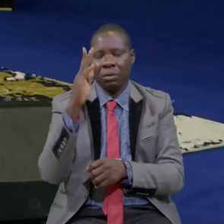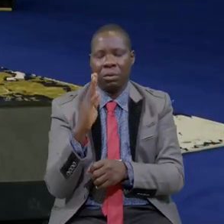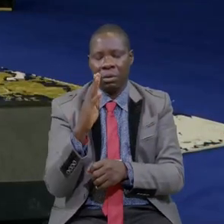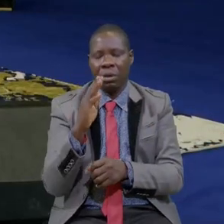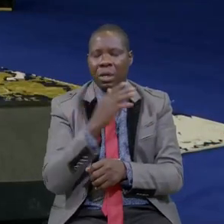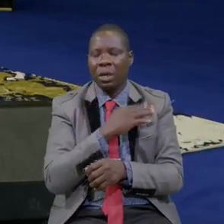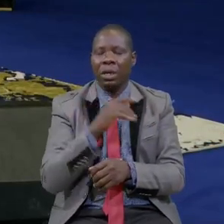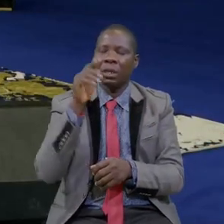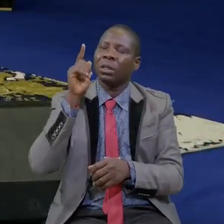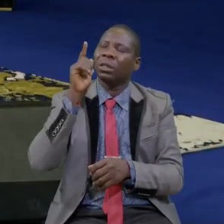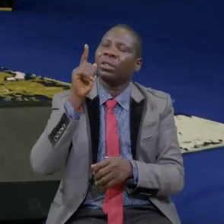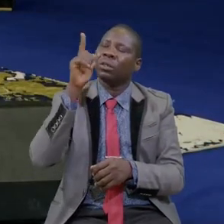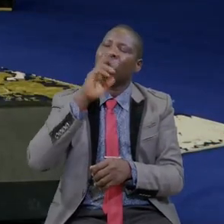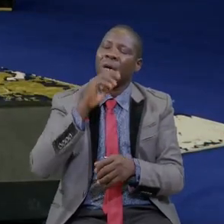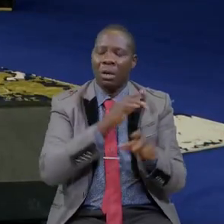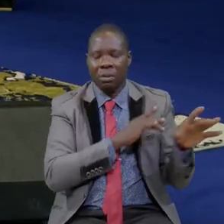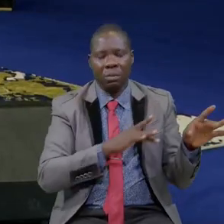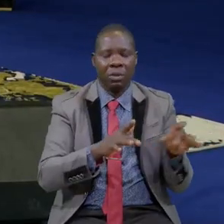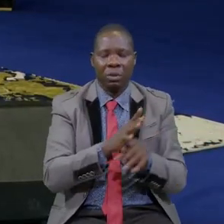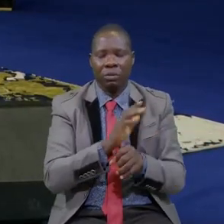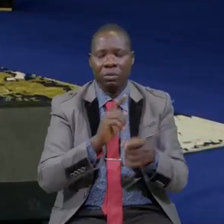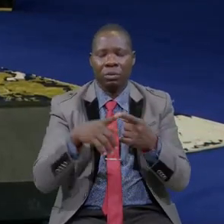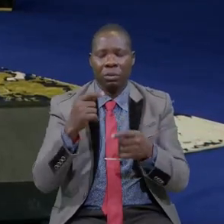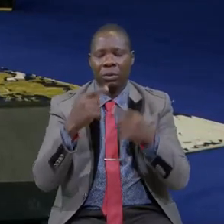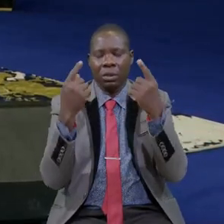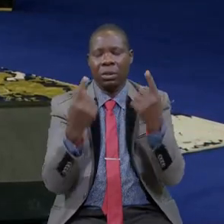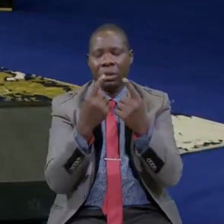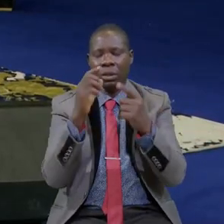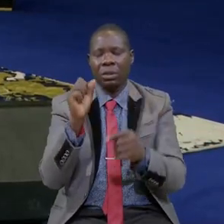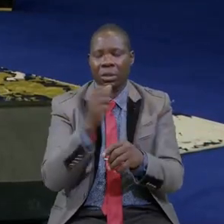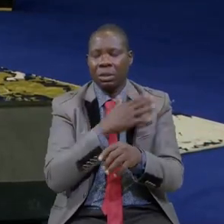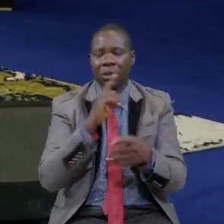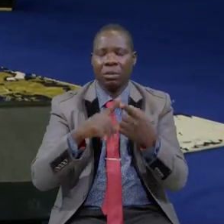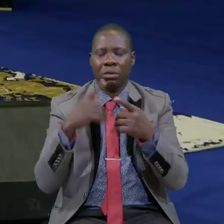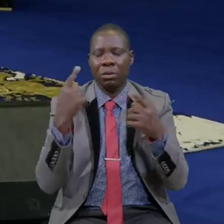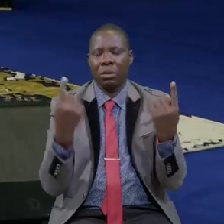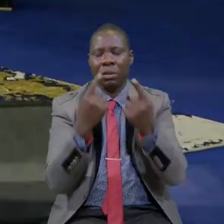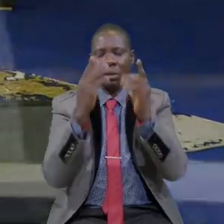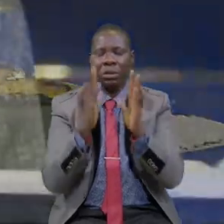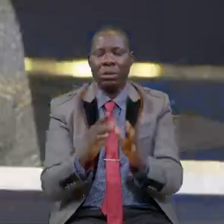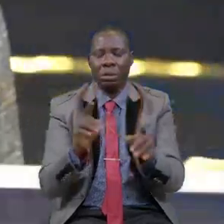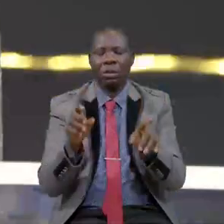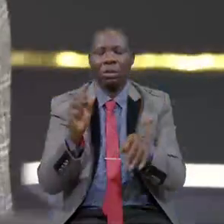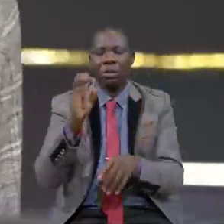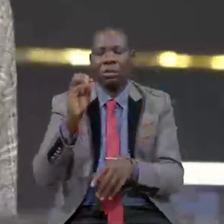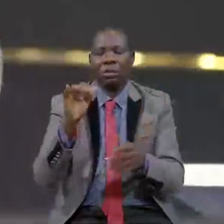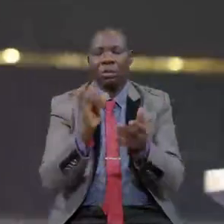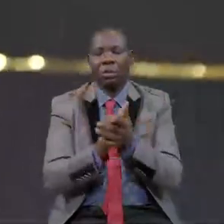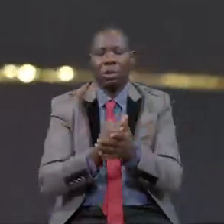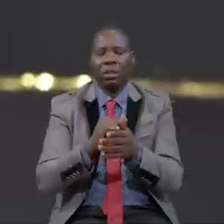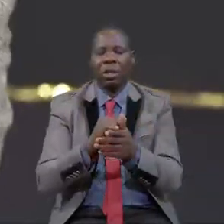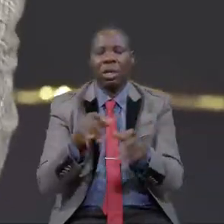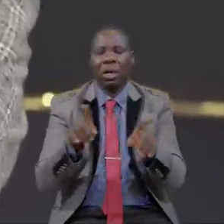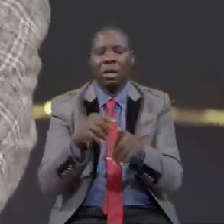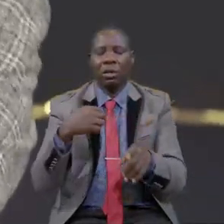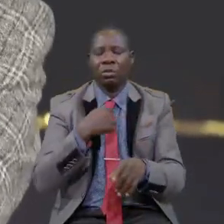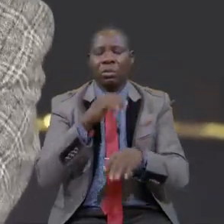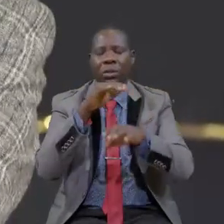merciful to the sins and to the Sinners so that as we call upon